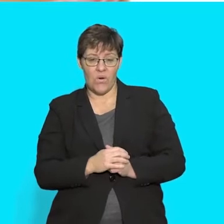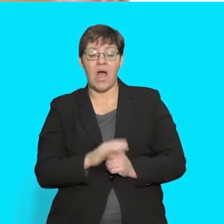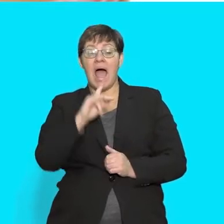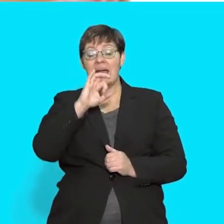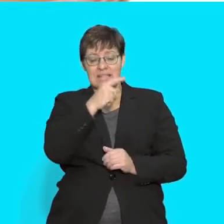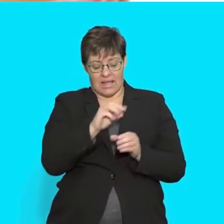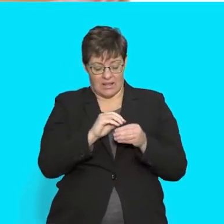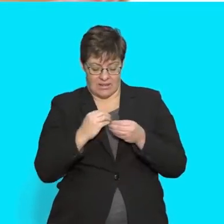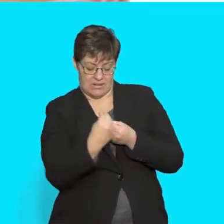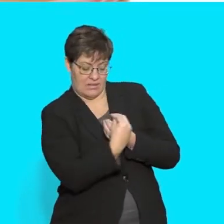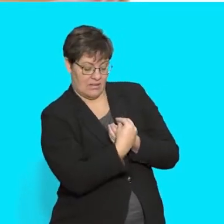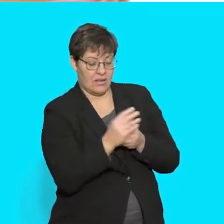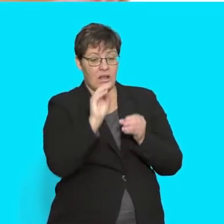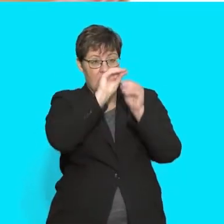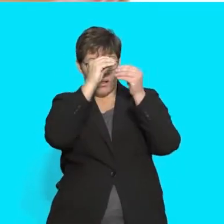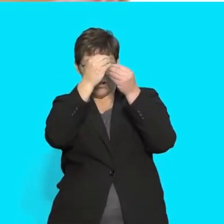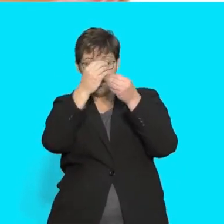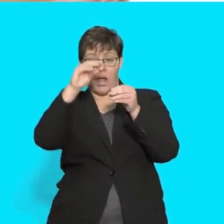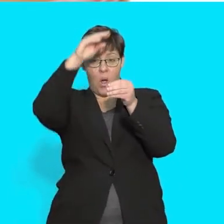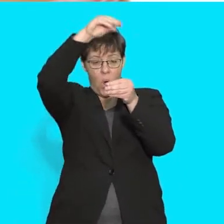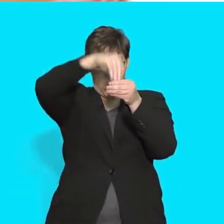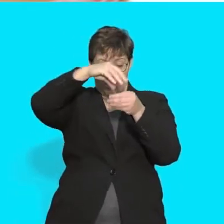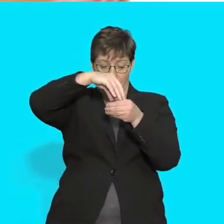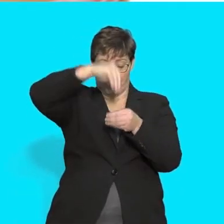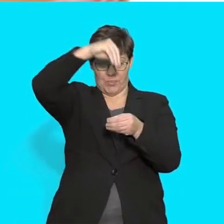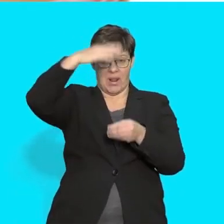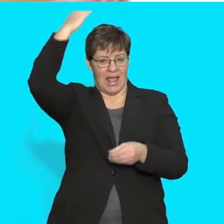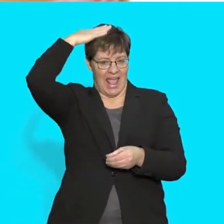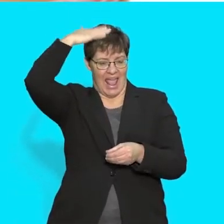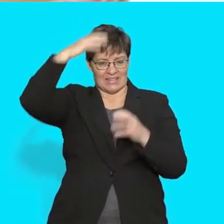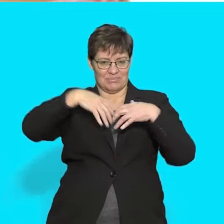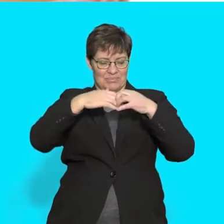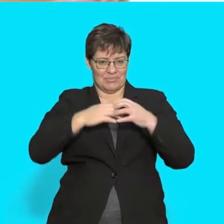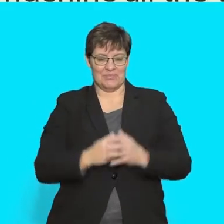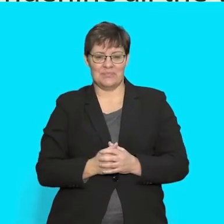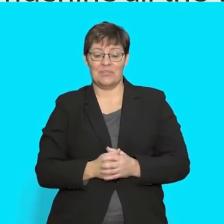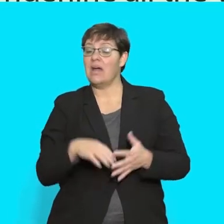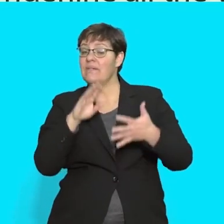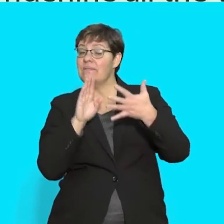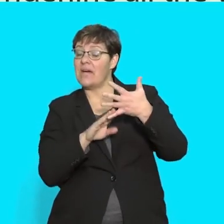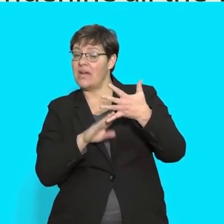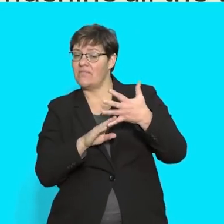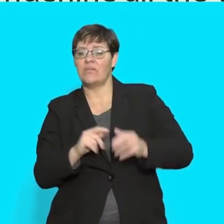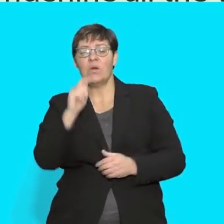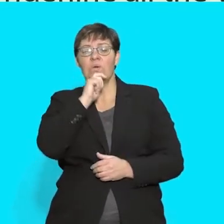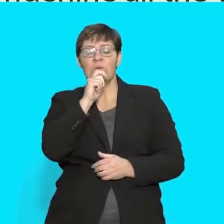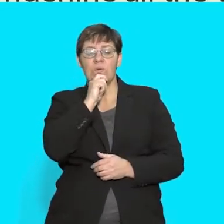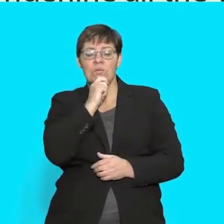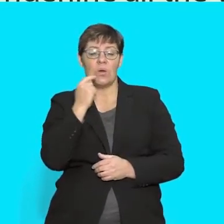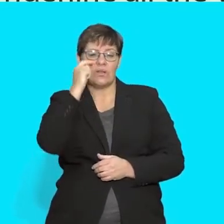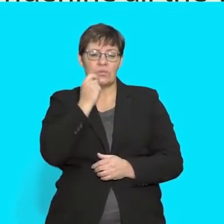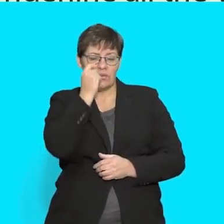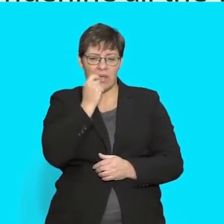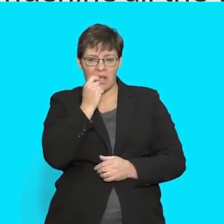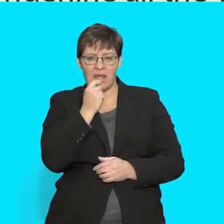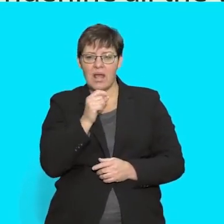to attach the point of the cone onto the marshmallow to form a hat. 5. Use a toothpick to paint a